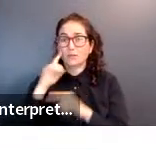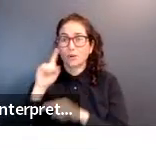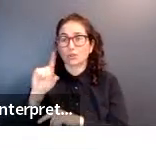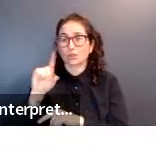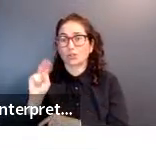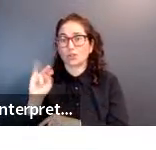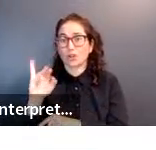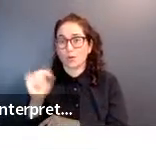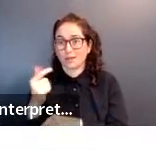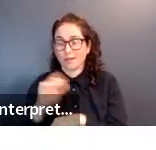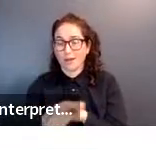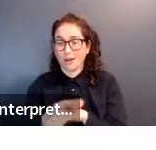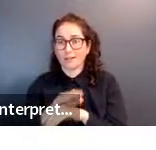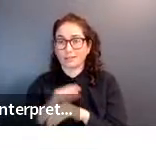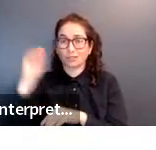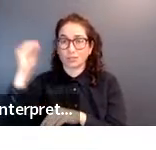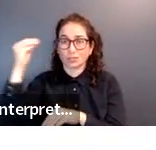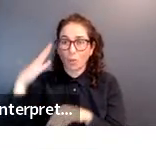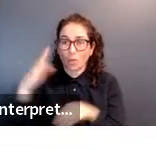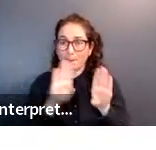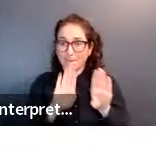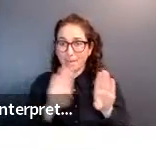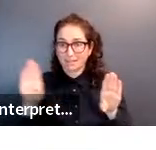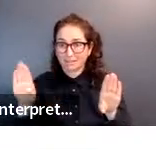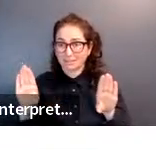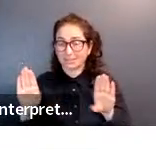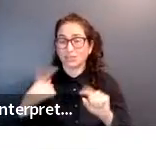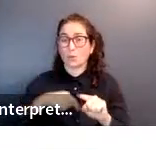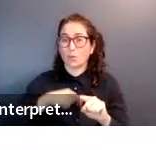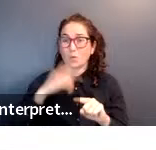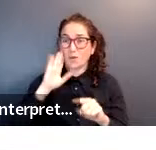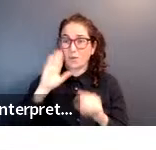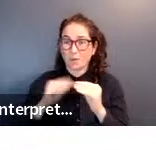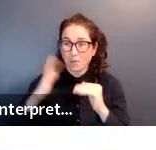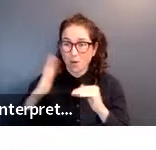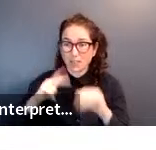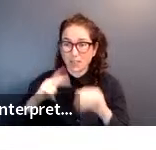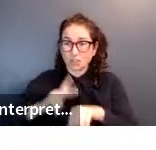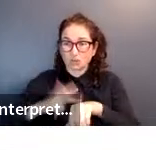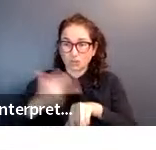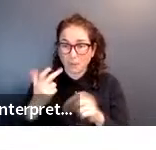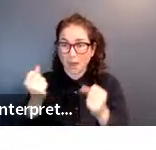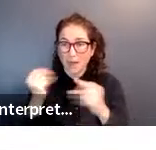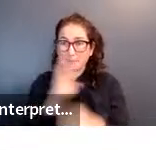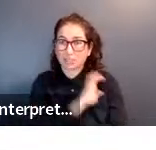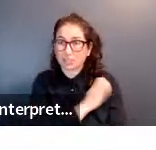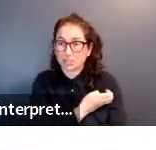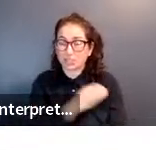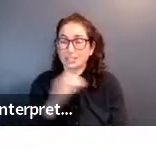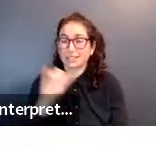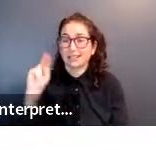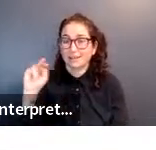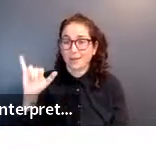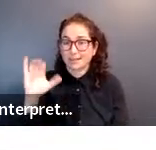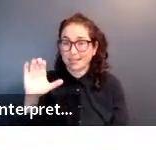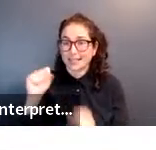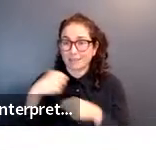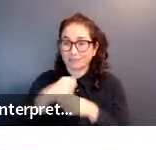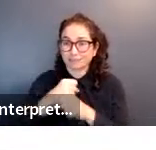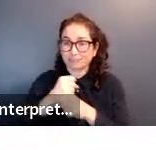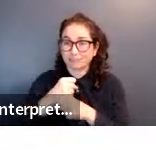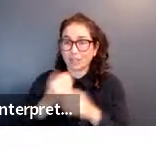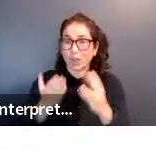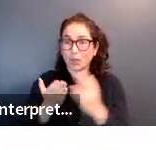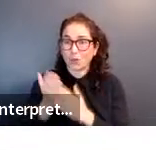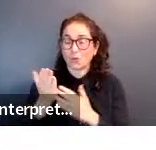on buildings, City of Yes would more than triple the amount of energy New York City can generate through solar panels over the next